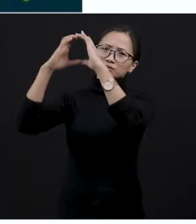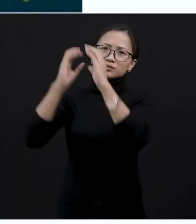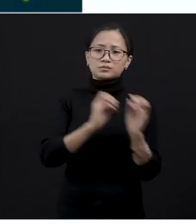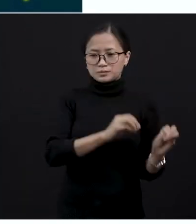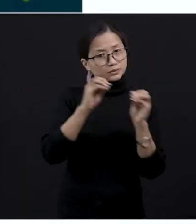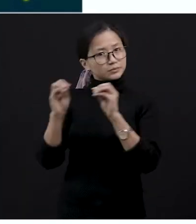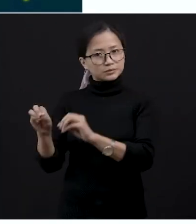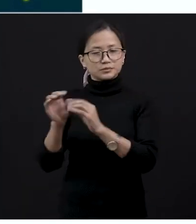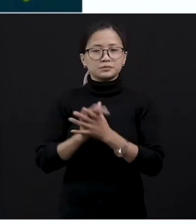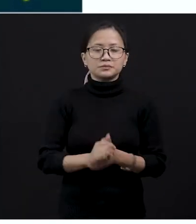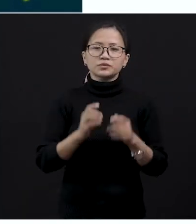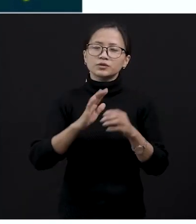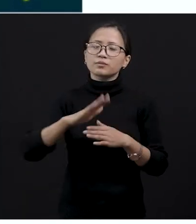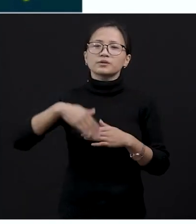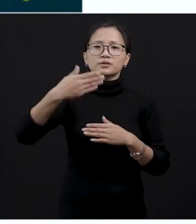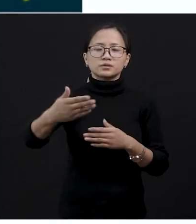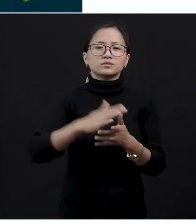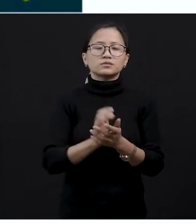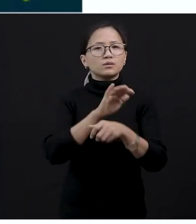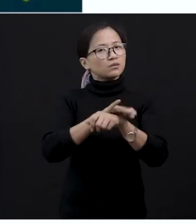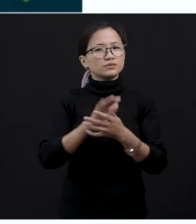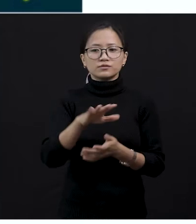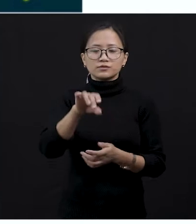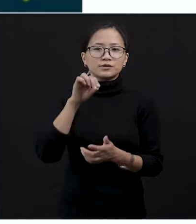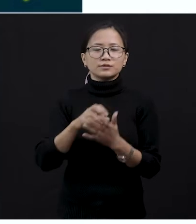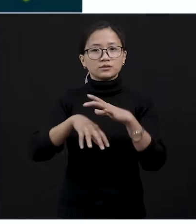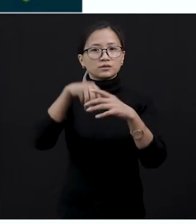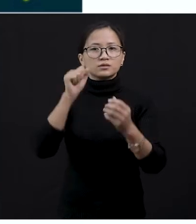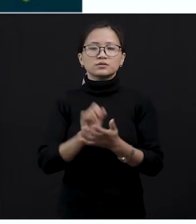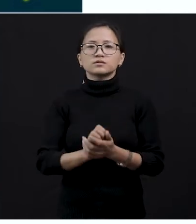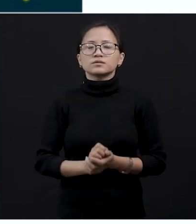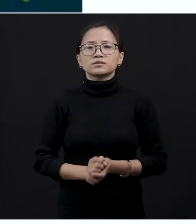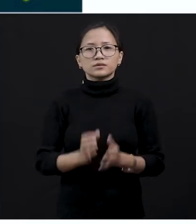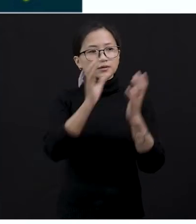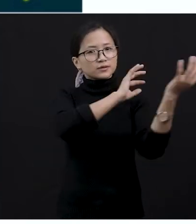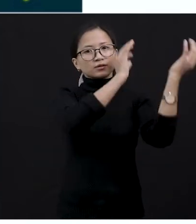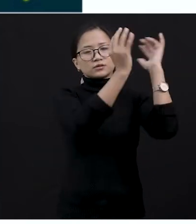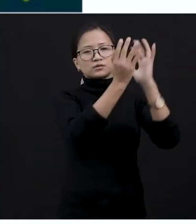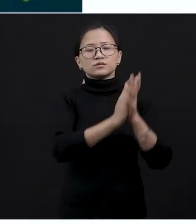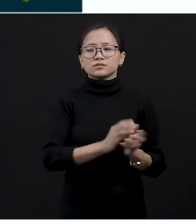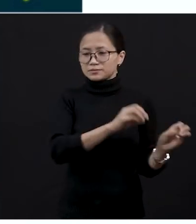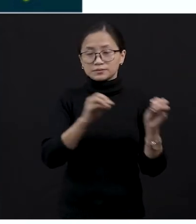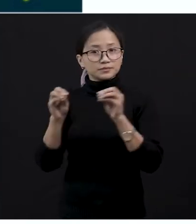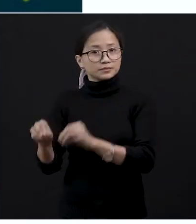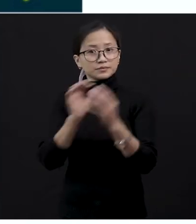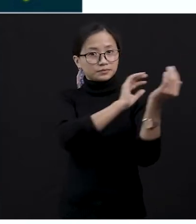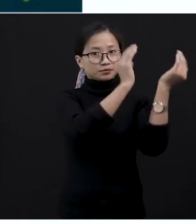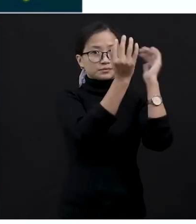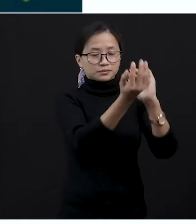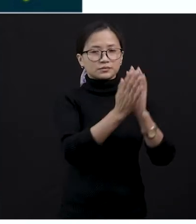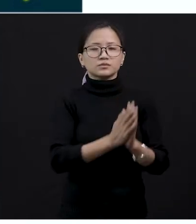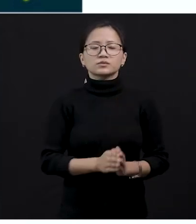moon that was moving. But later on, they found out that it was the earth that was moving and